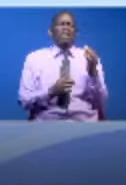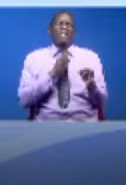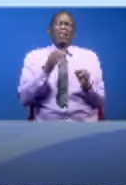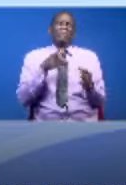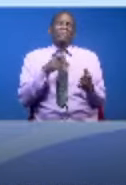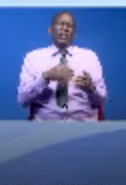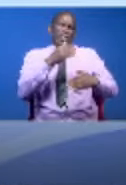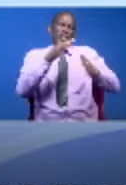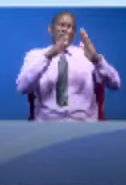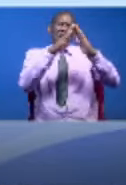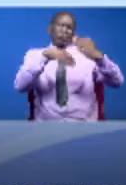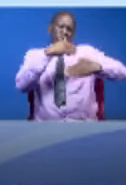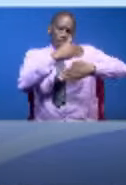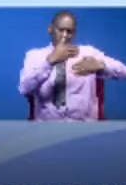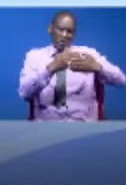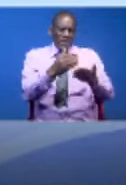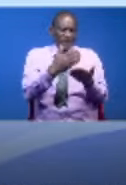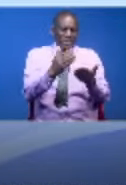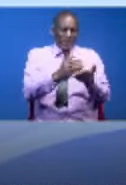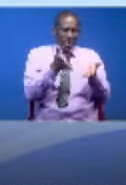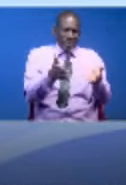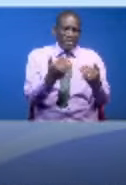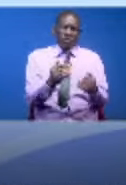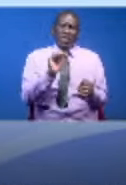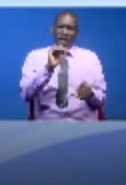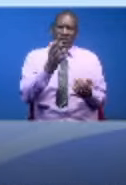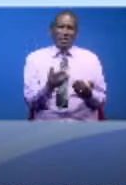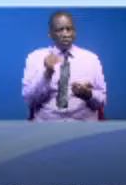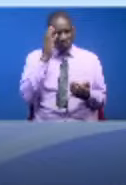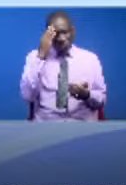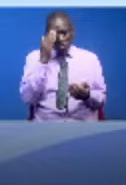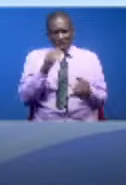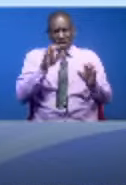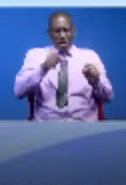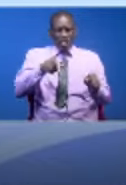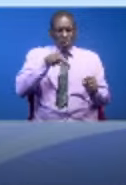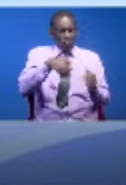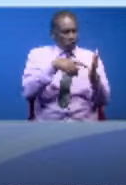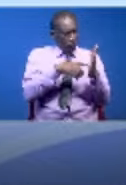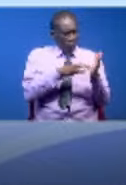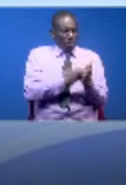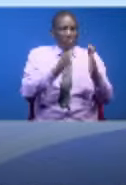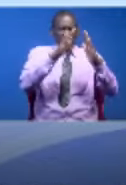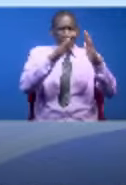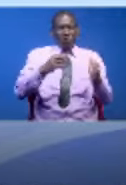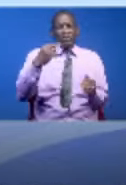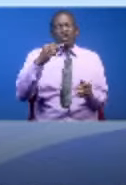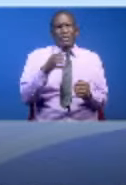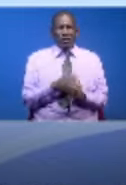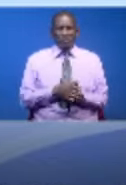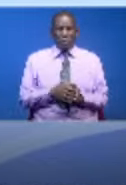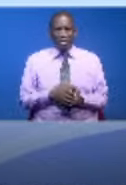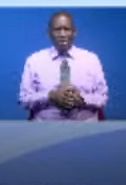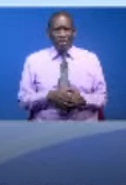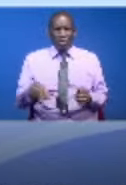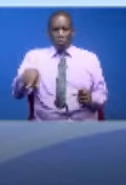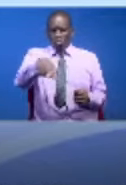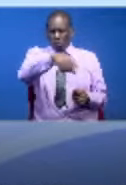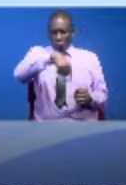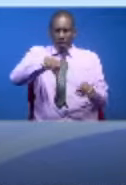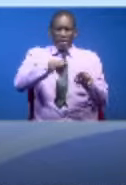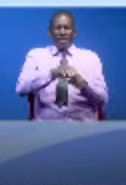buildings, tenants are now asking, you know, can you demonstrate that this building is green? Yeah. We as APSA,